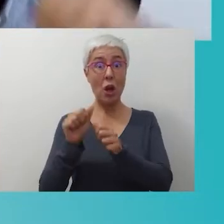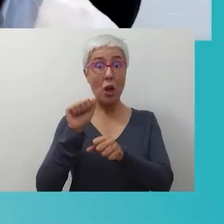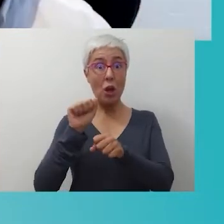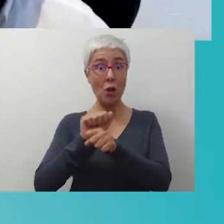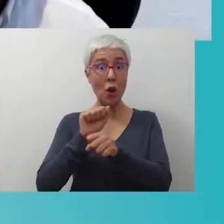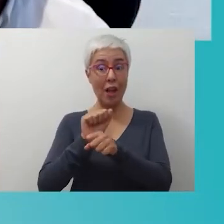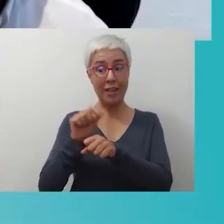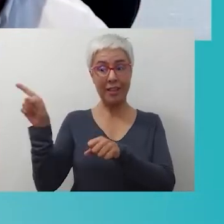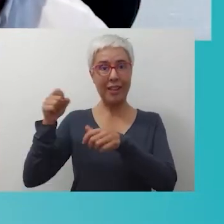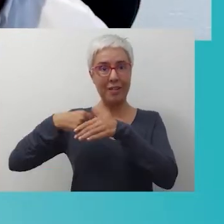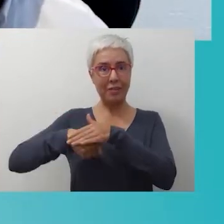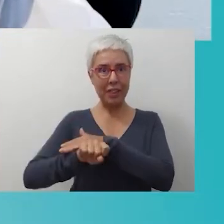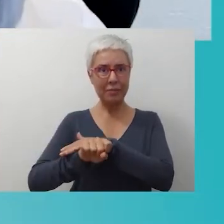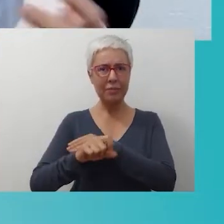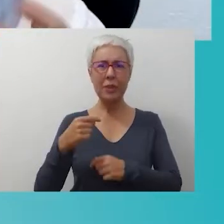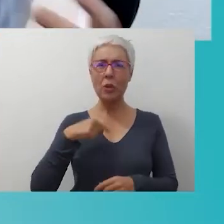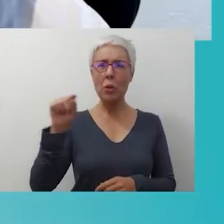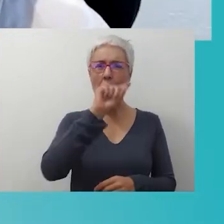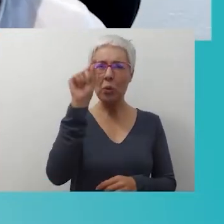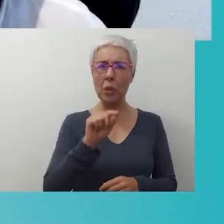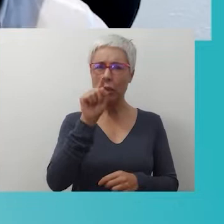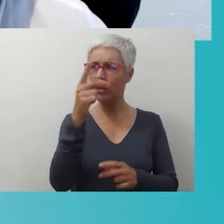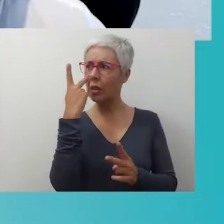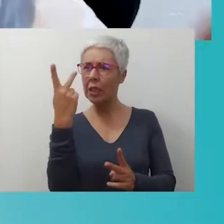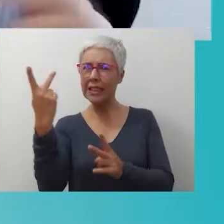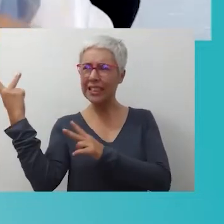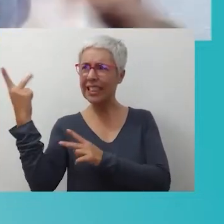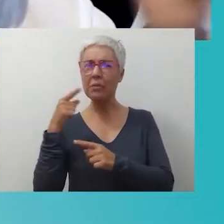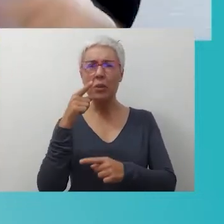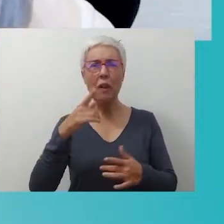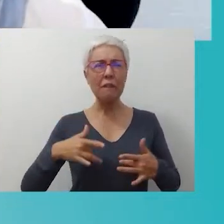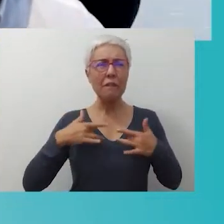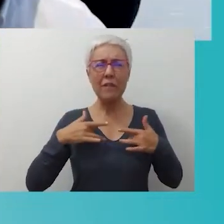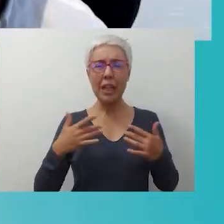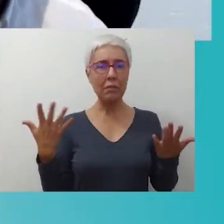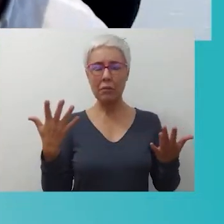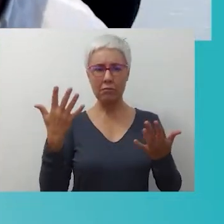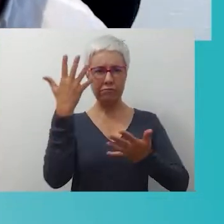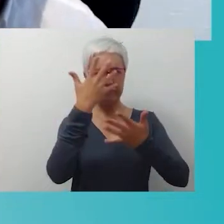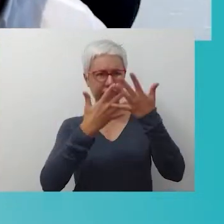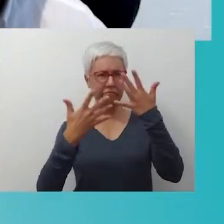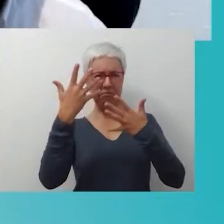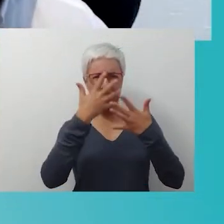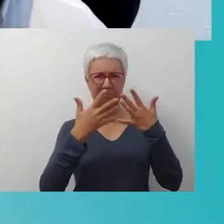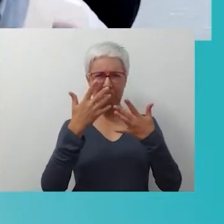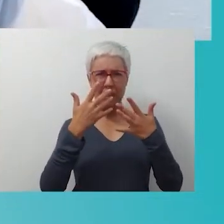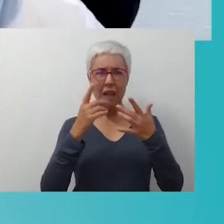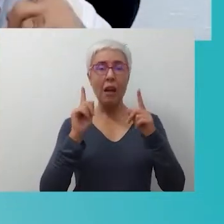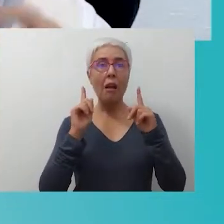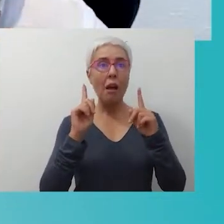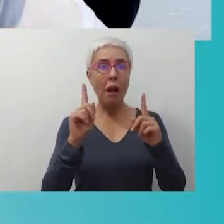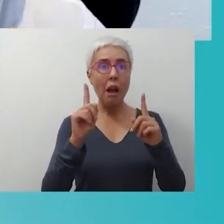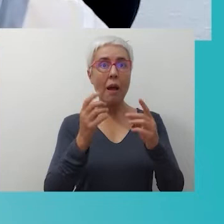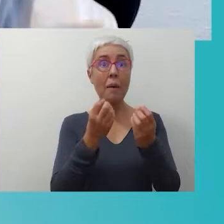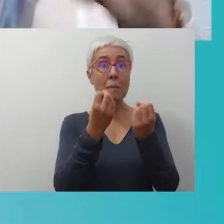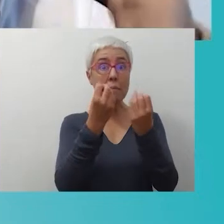feel when you see this picture? Maybe you feel confused. Maybe you just lost all attention to the presentation. But what if I